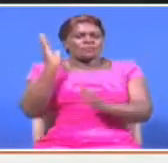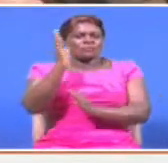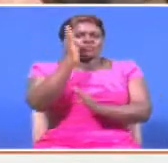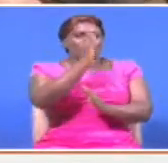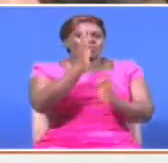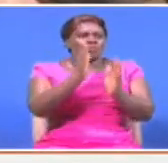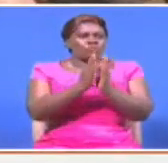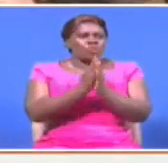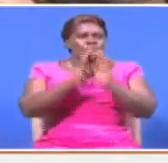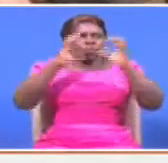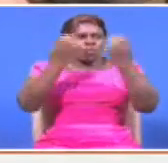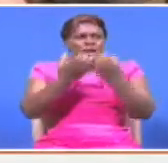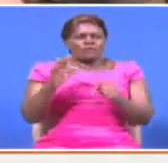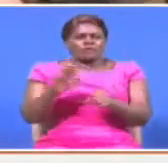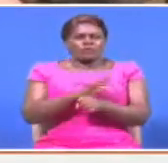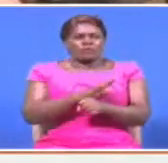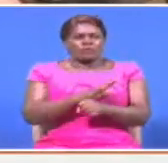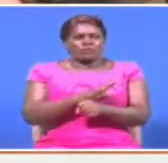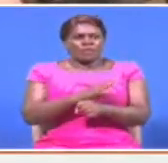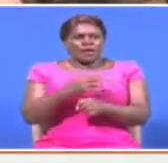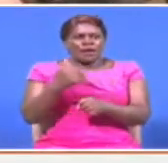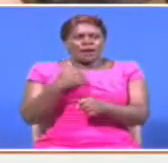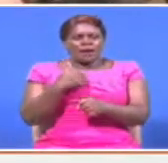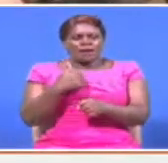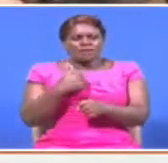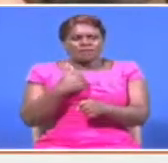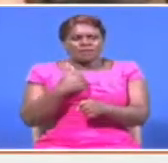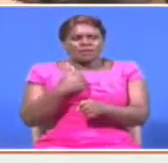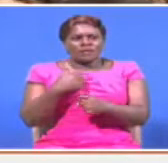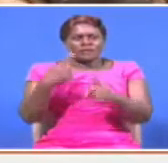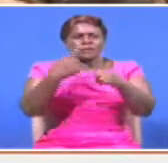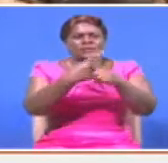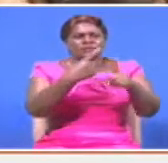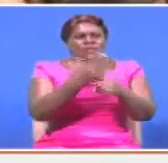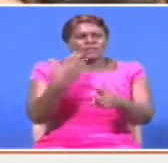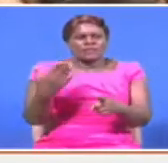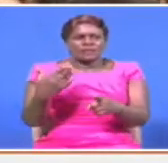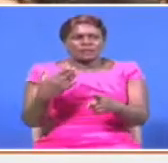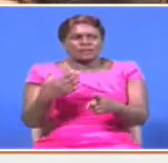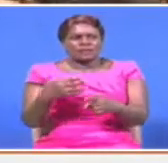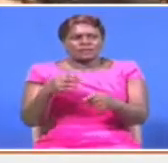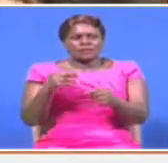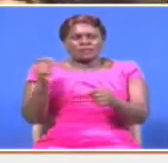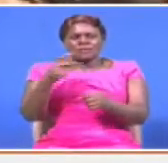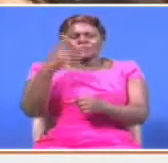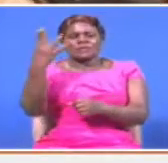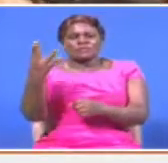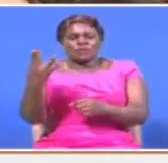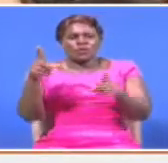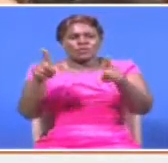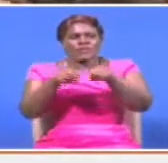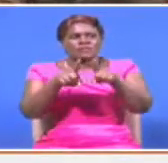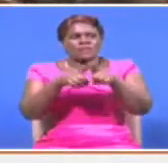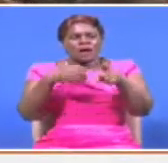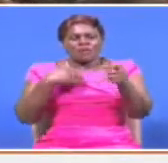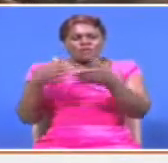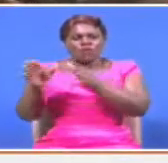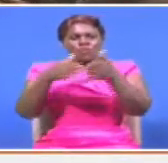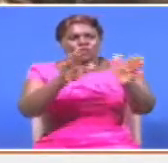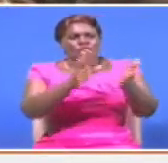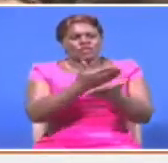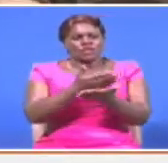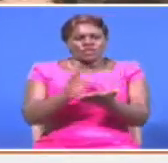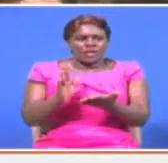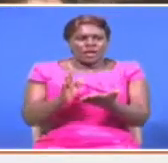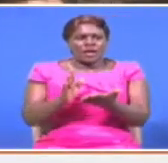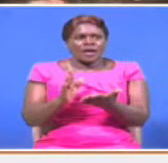world. Gonna do some onboard events. Yeah, we have a theater where some cultural performance and yeah, opportunities to share